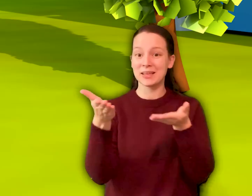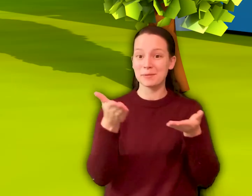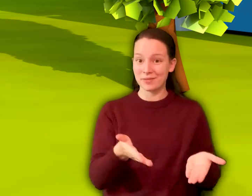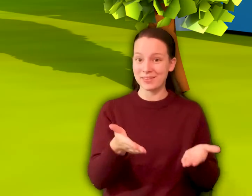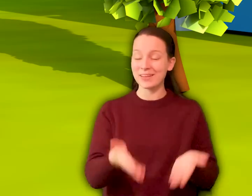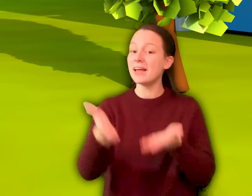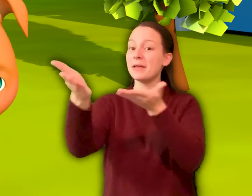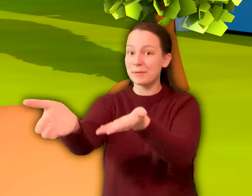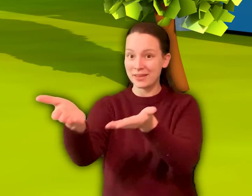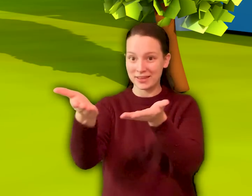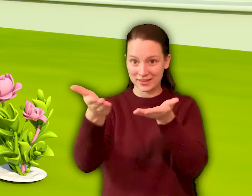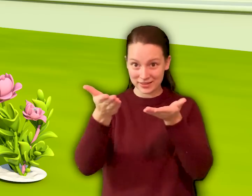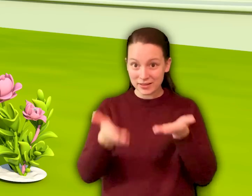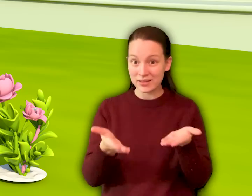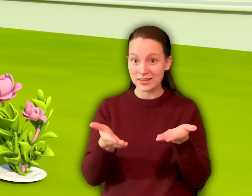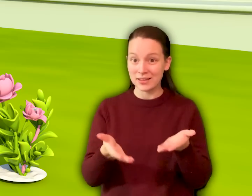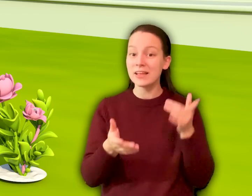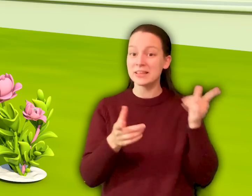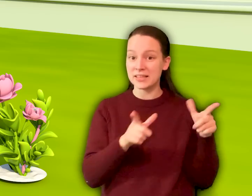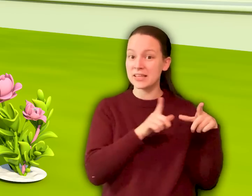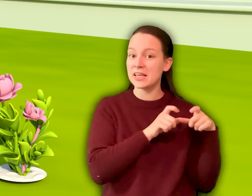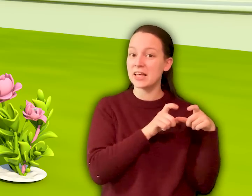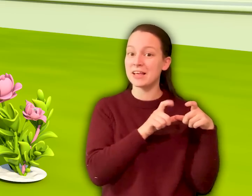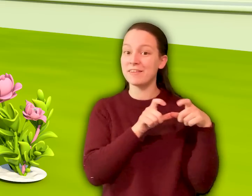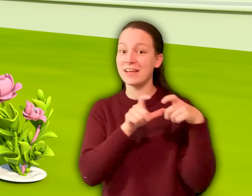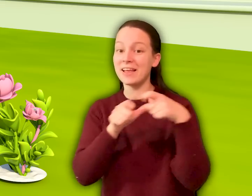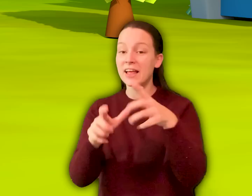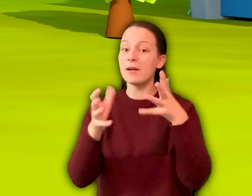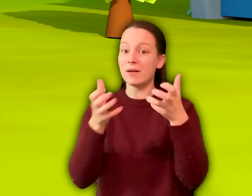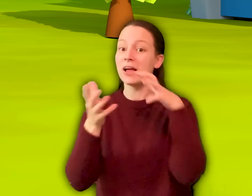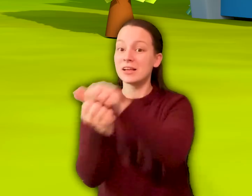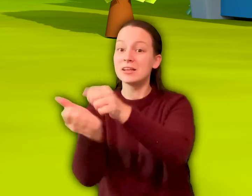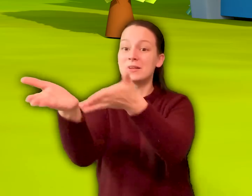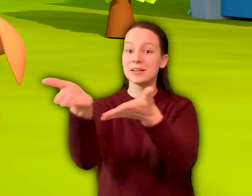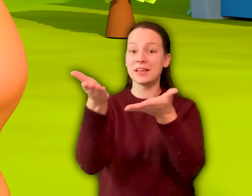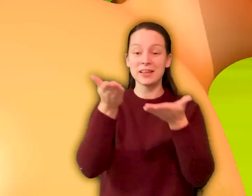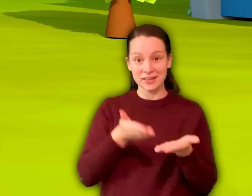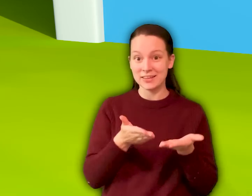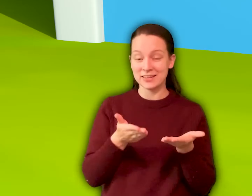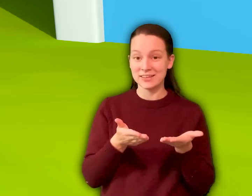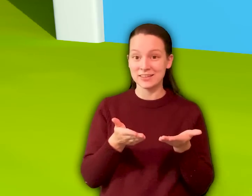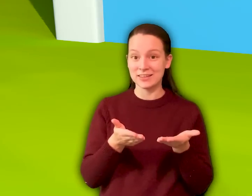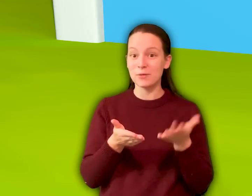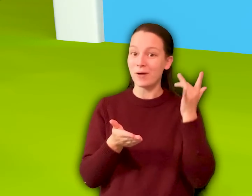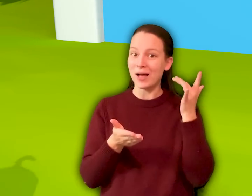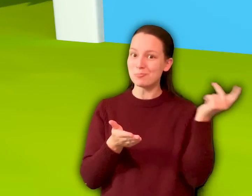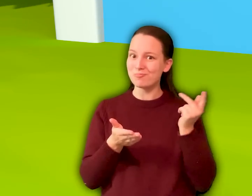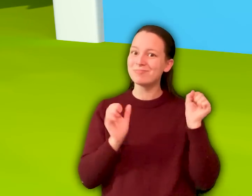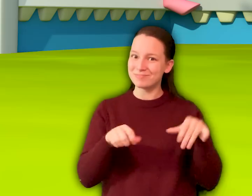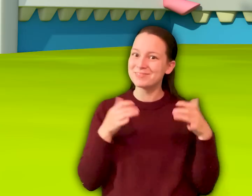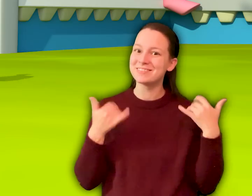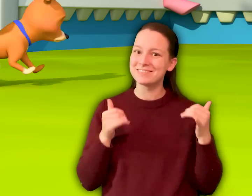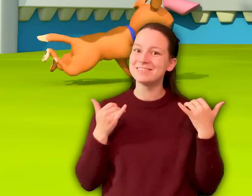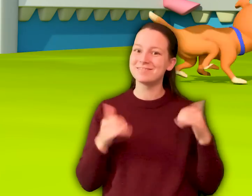back bring it back bring it back Bingo ran to bring it back so